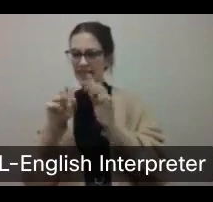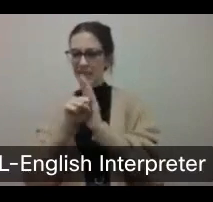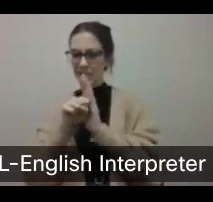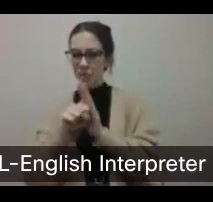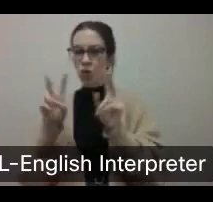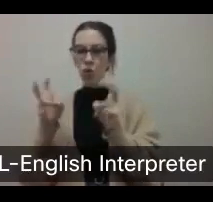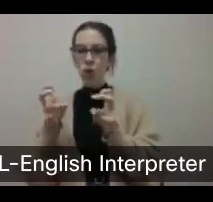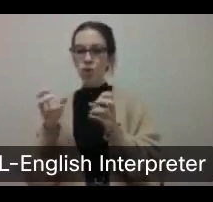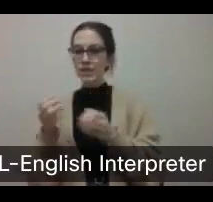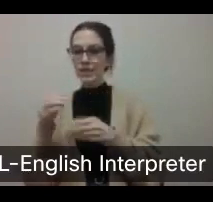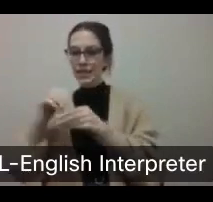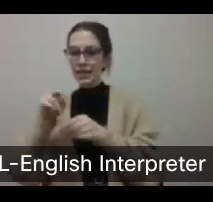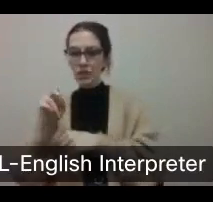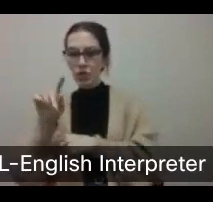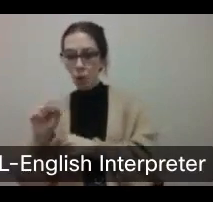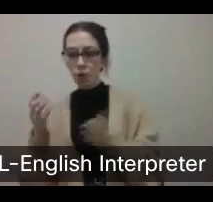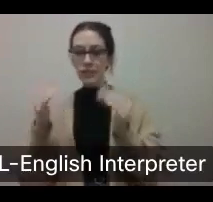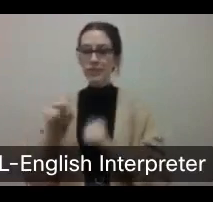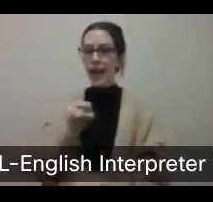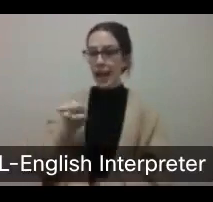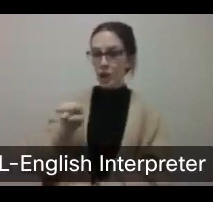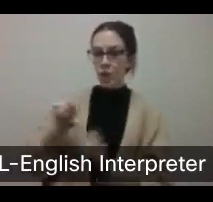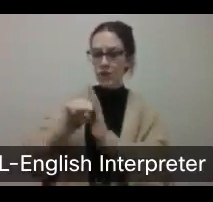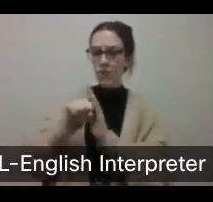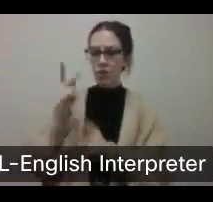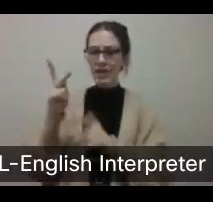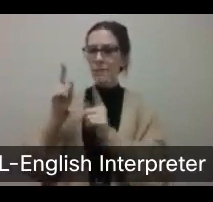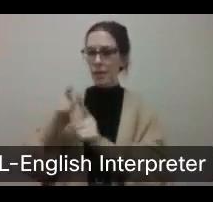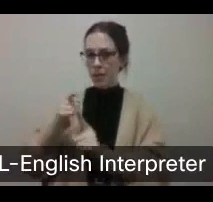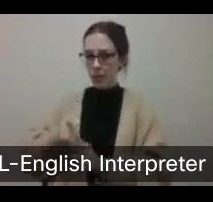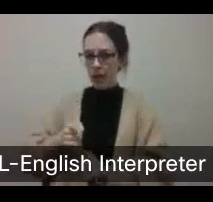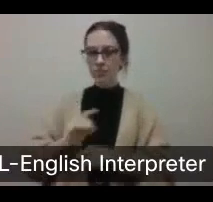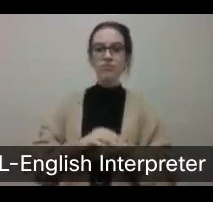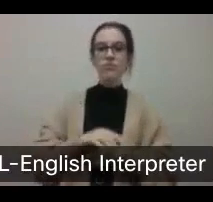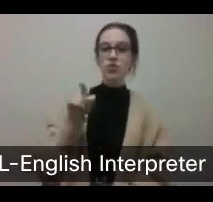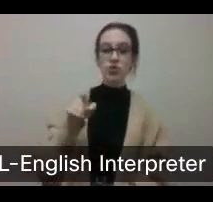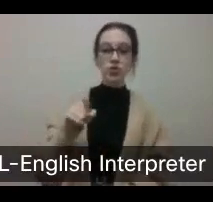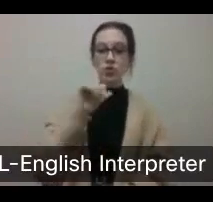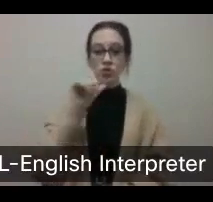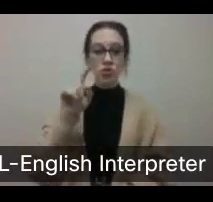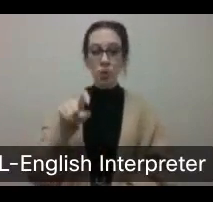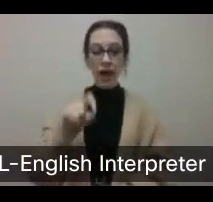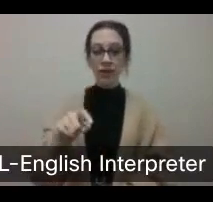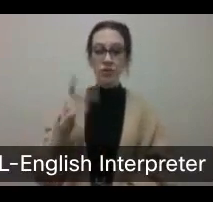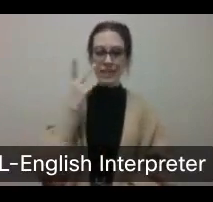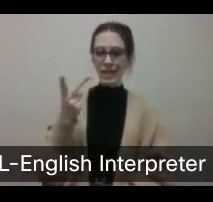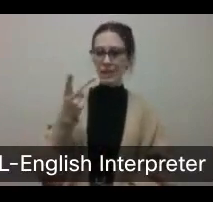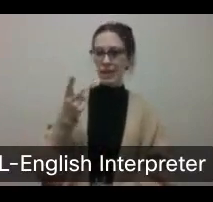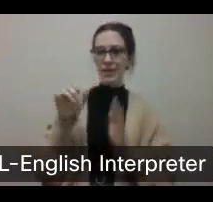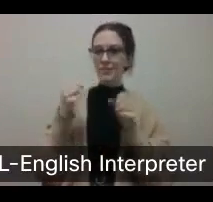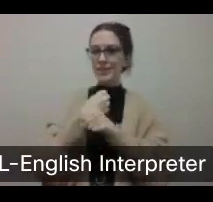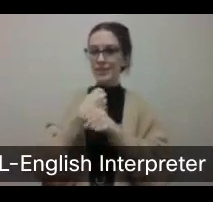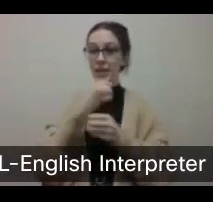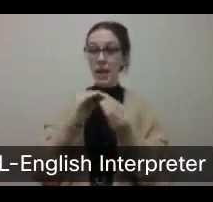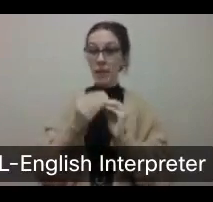Some words we have to use from the original text, like here we have a stat 10%. You don't have to look for a synonym for that, as long as the rest of